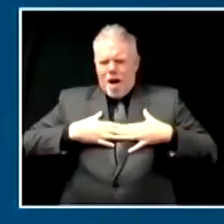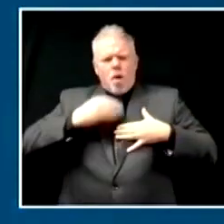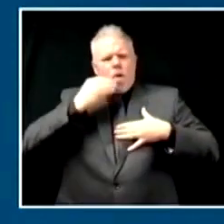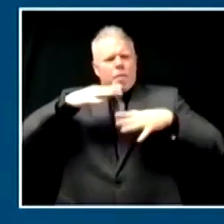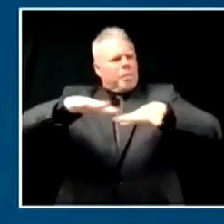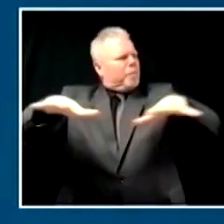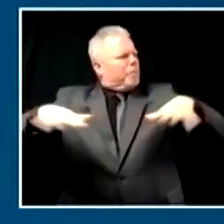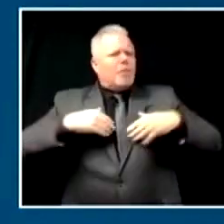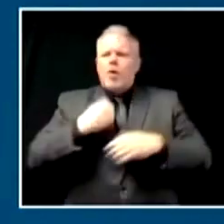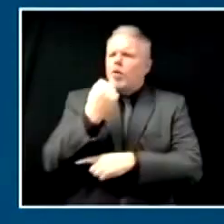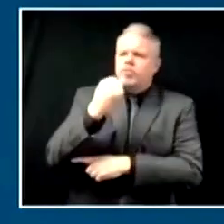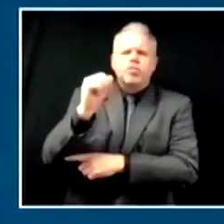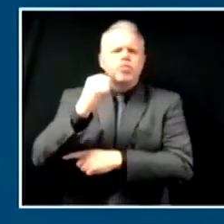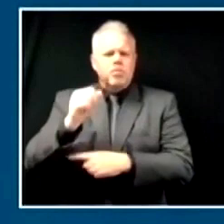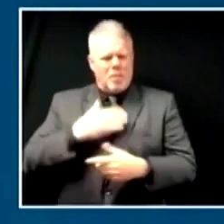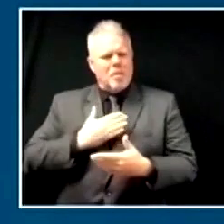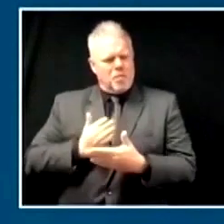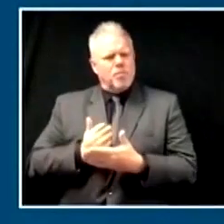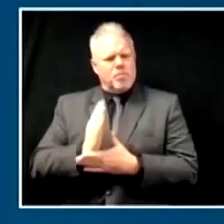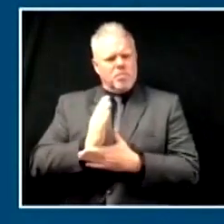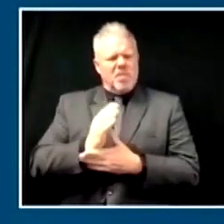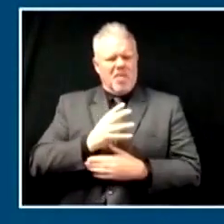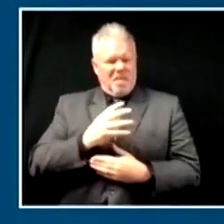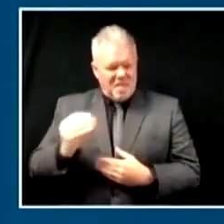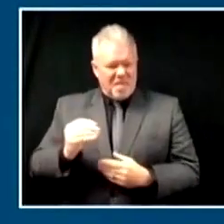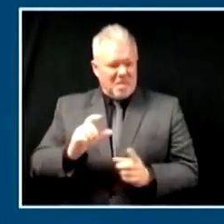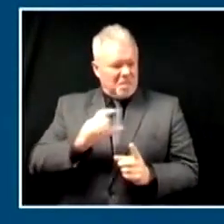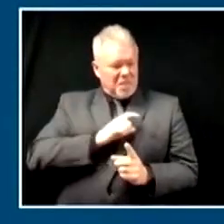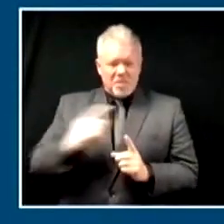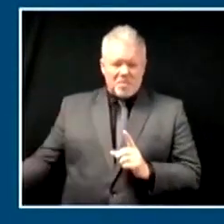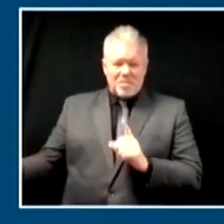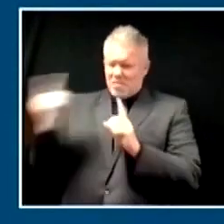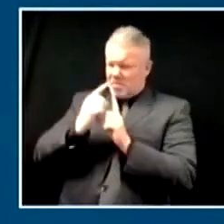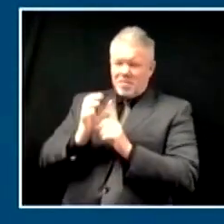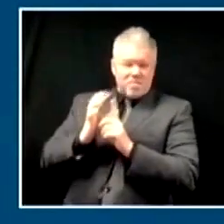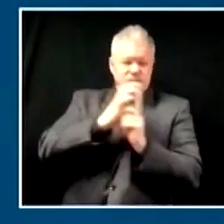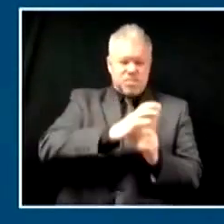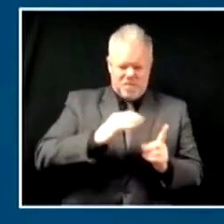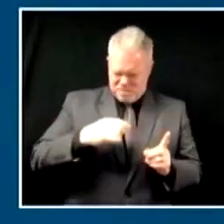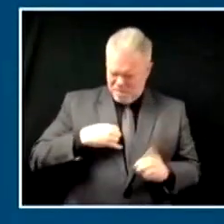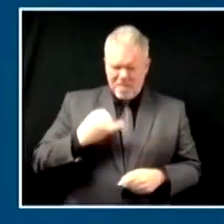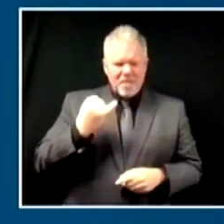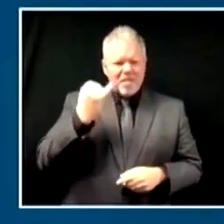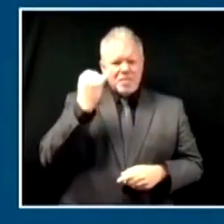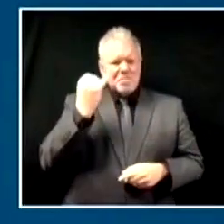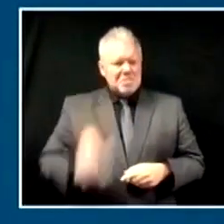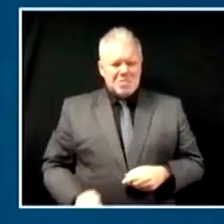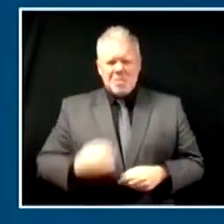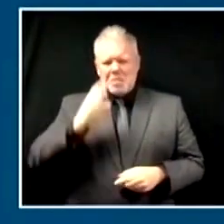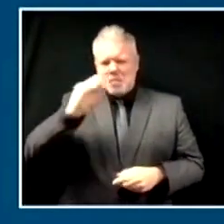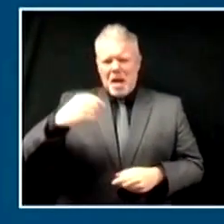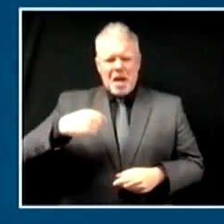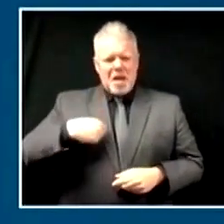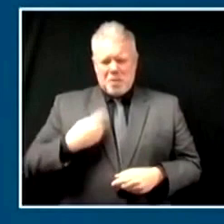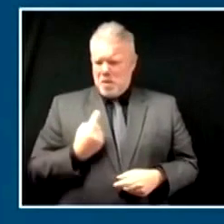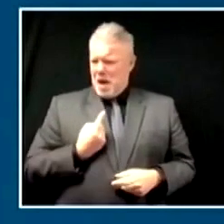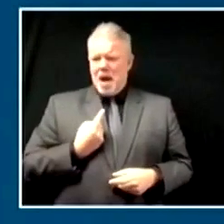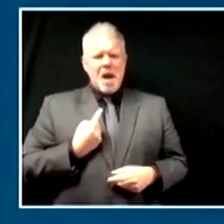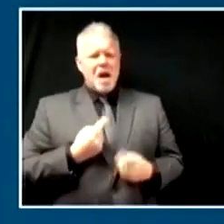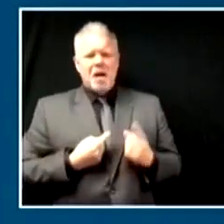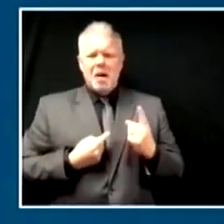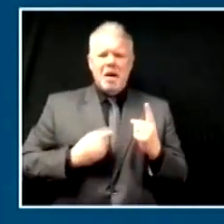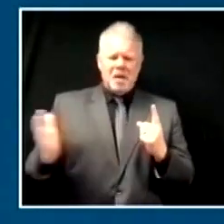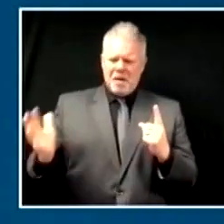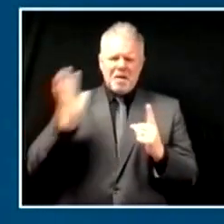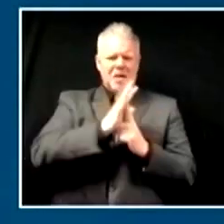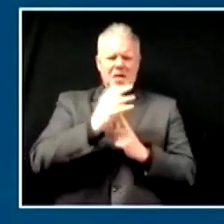know, I'm one skinny guy at that time, surrounded by dozens of strong officers in body